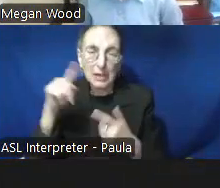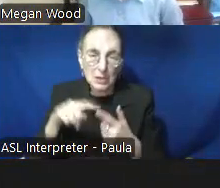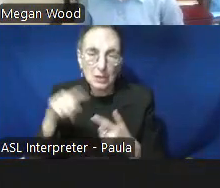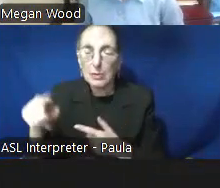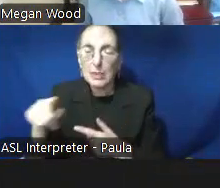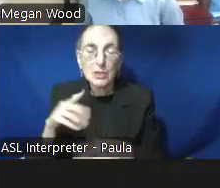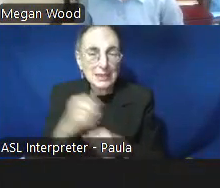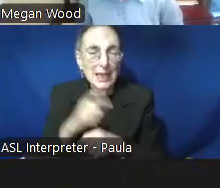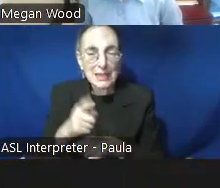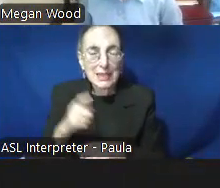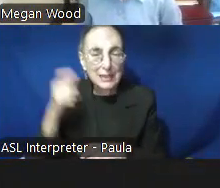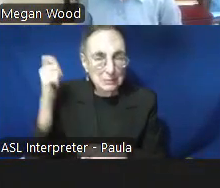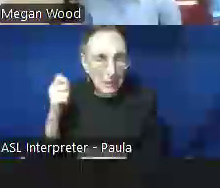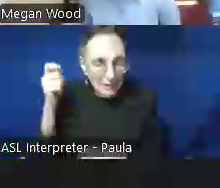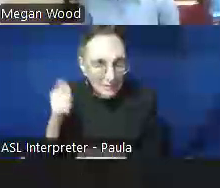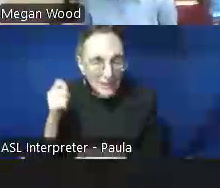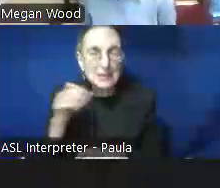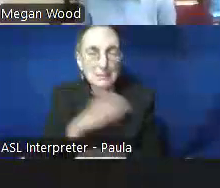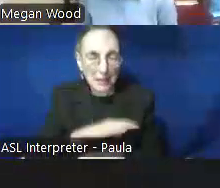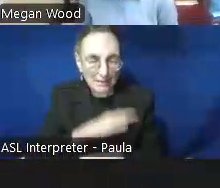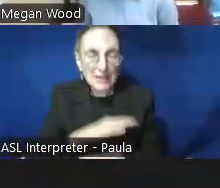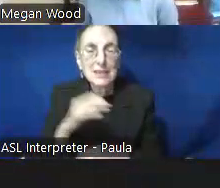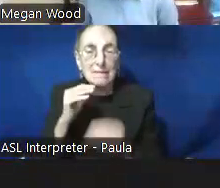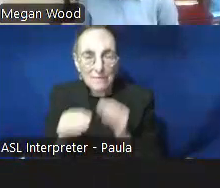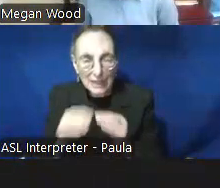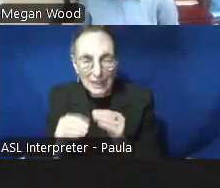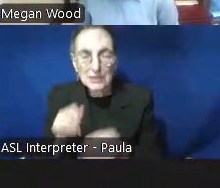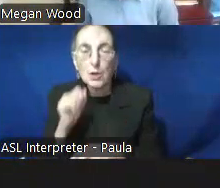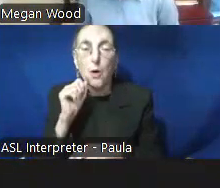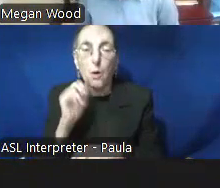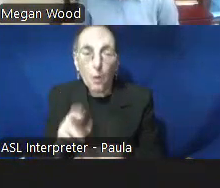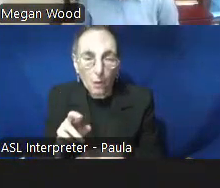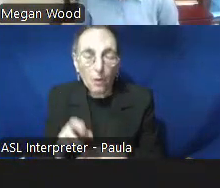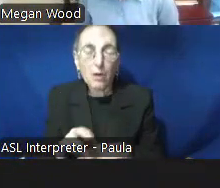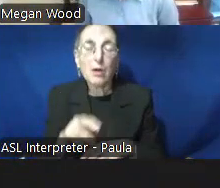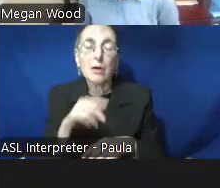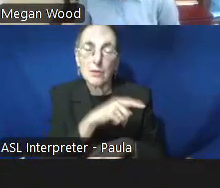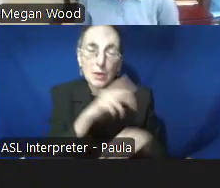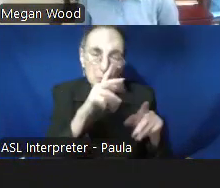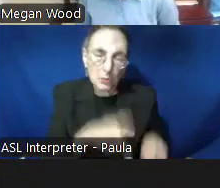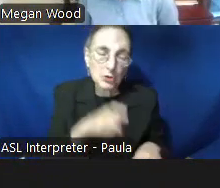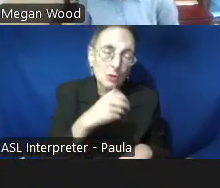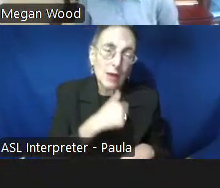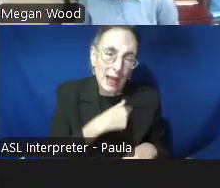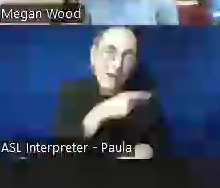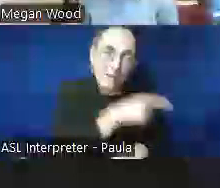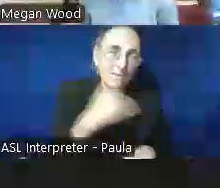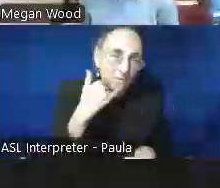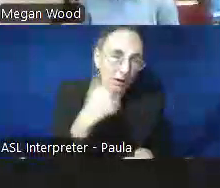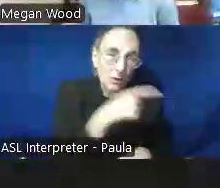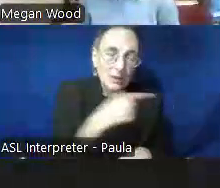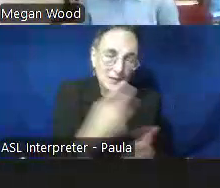who had his phone with the benefit on it failed the redetermination process and they fell off, then he could